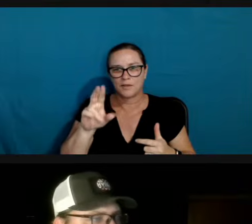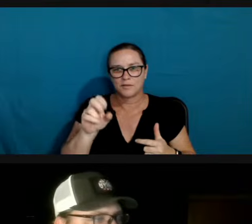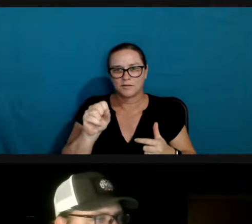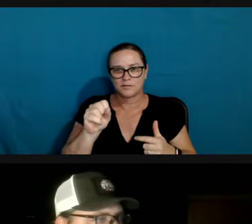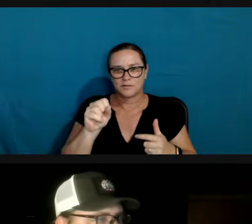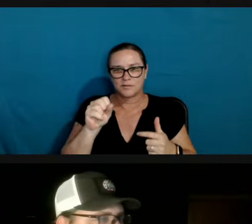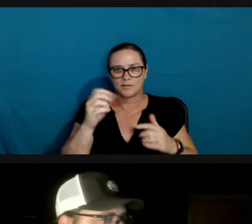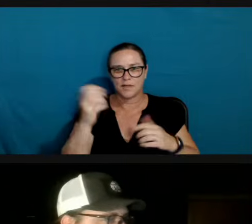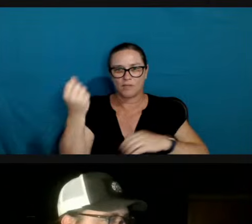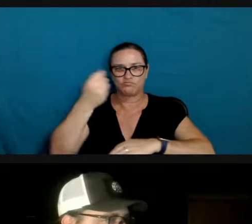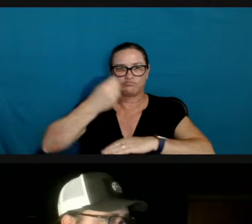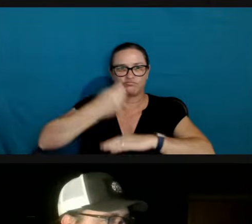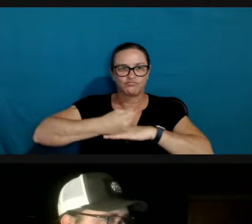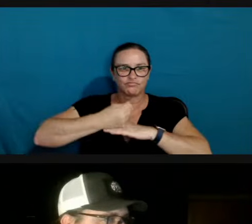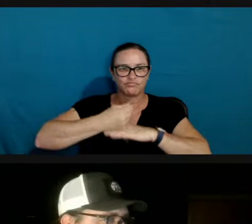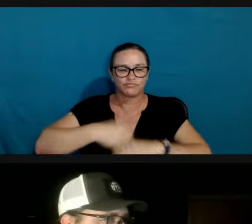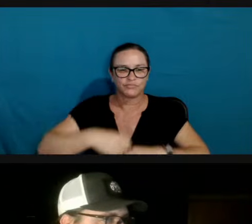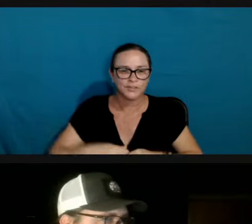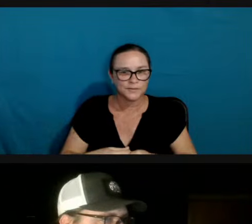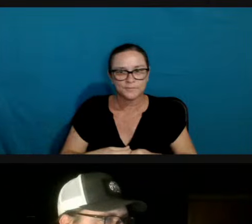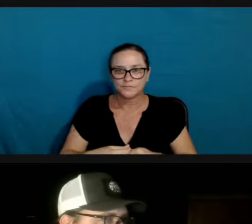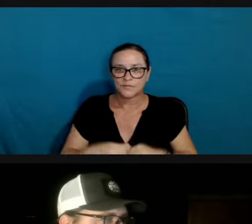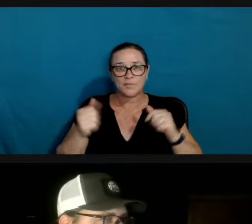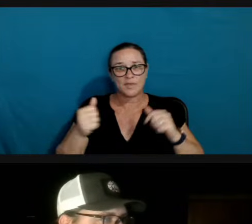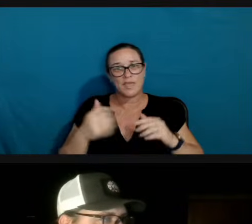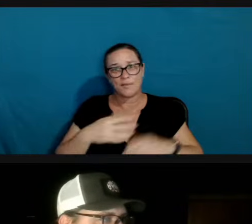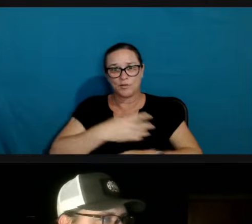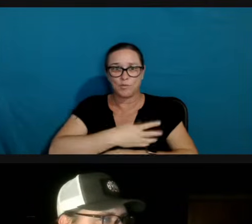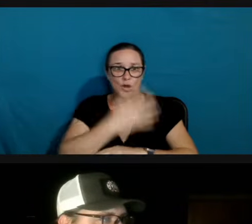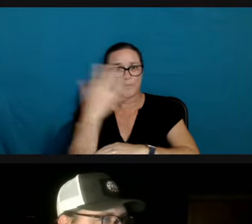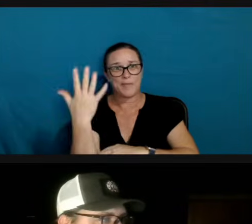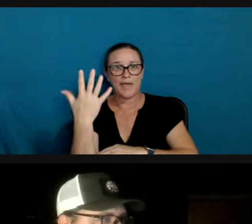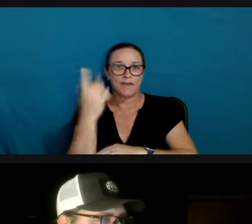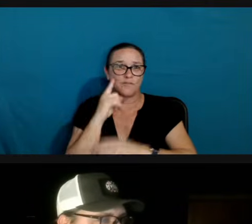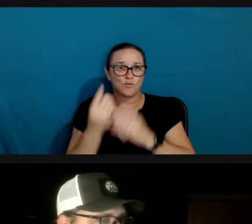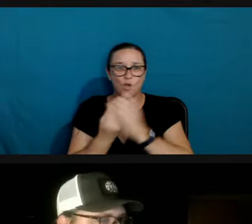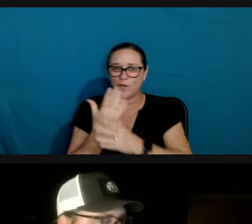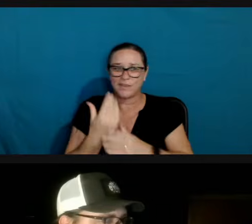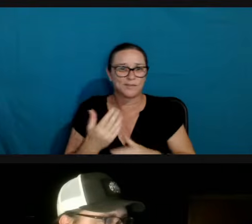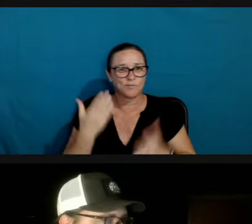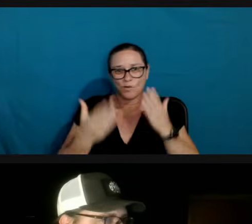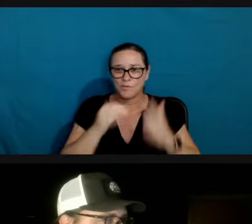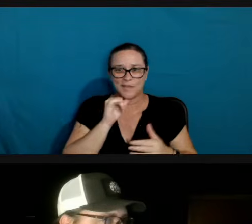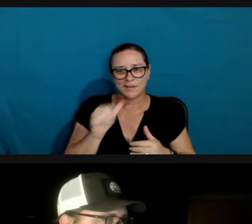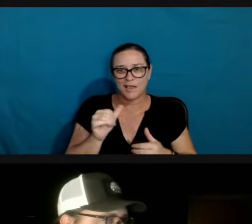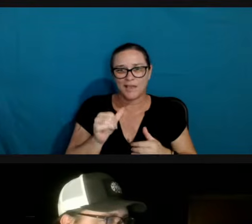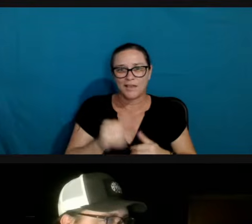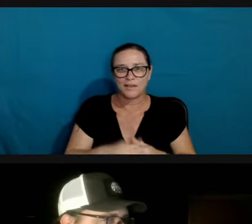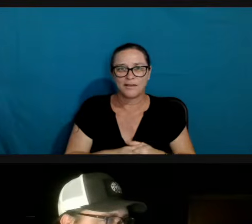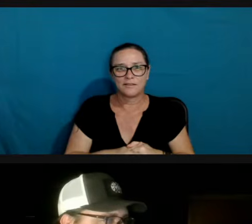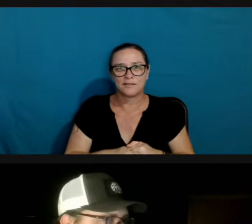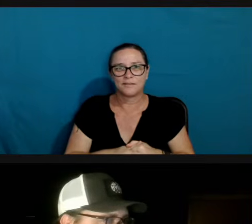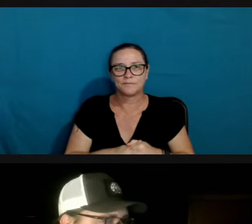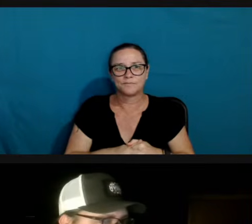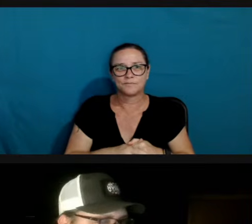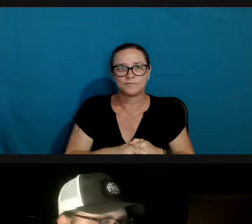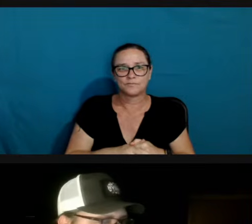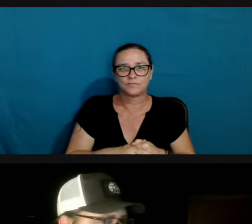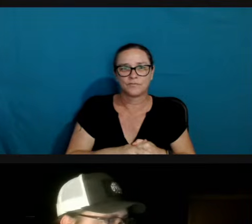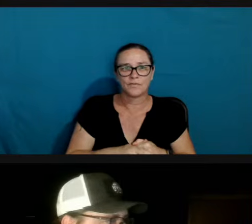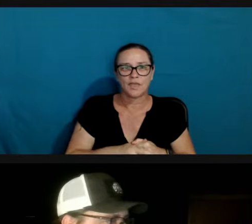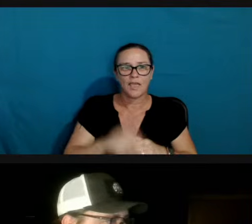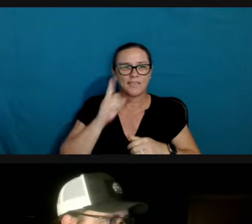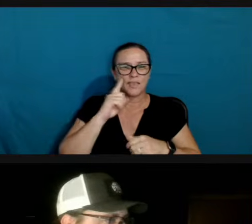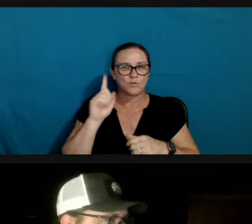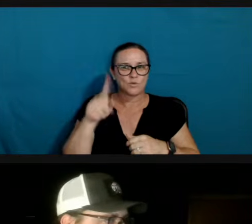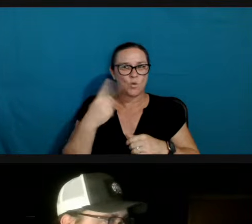Chances of tipping that back up to grow? Yeah, right. Probably not. But that came down late too. I think it was like 2 days ago